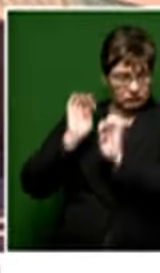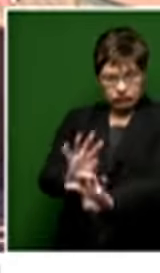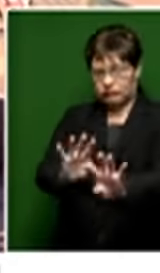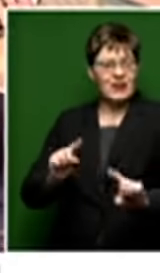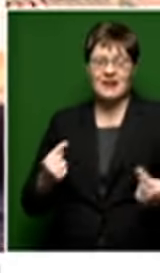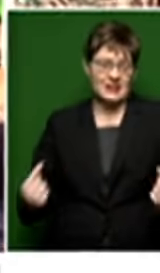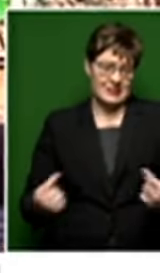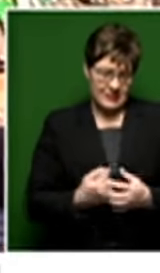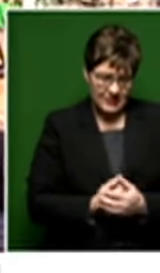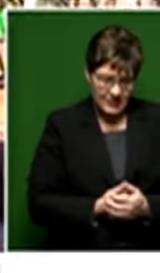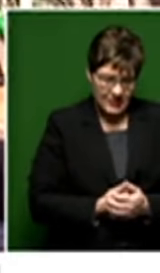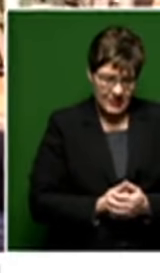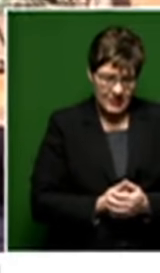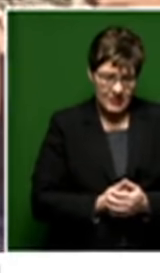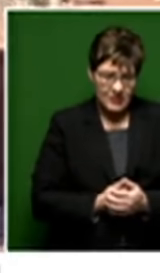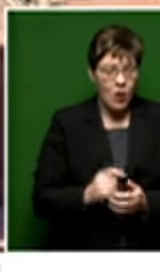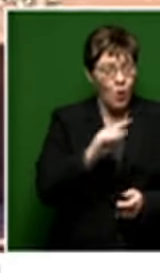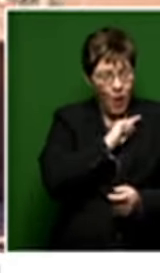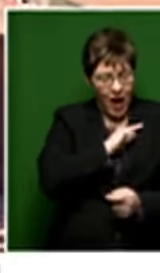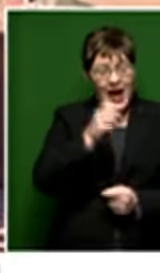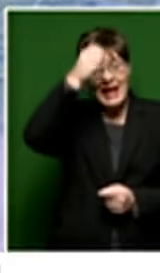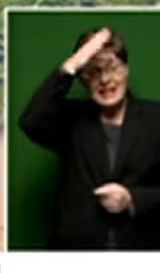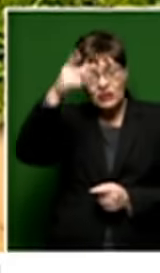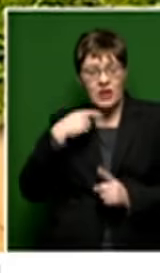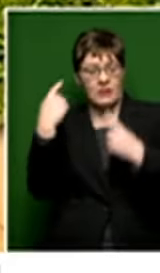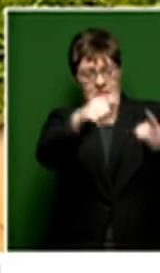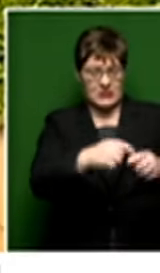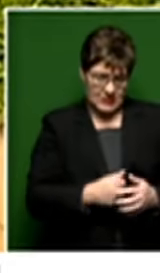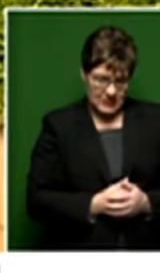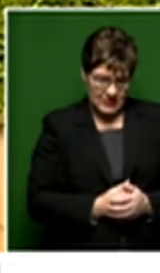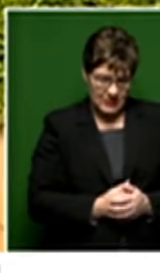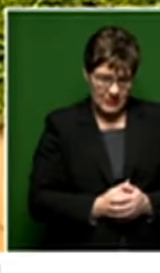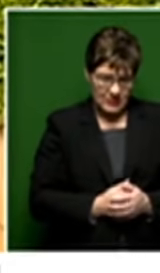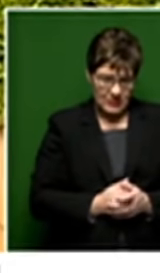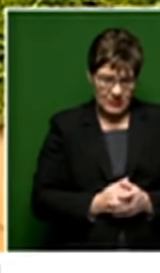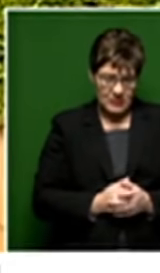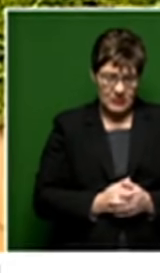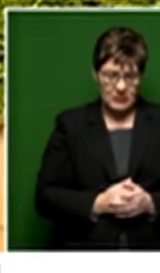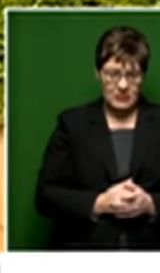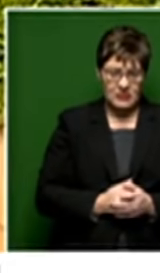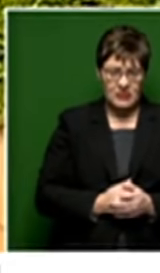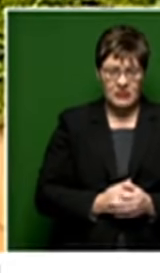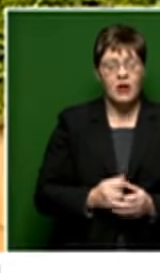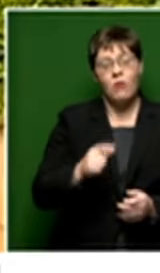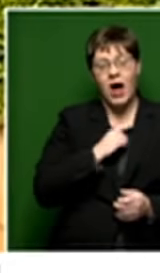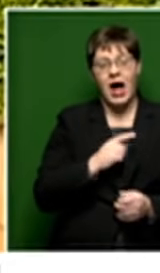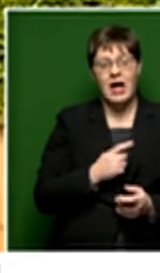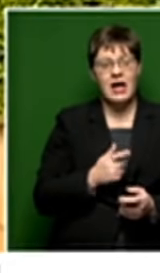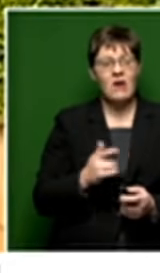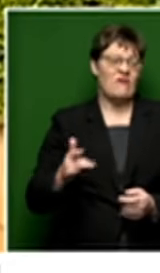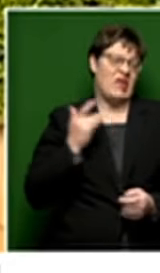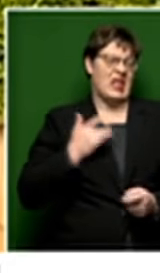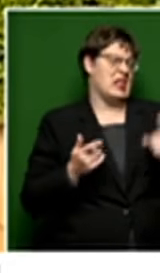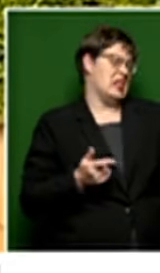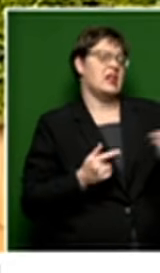where we're supposed to deploy them, not to just to go to the places because people is having